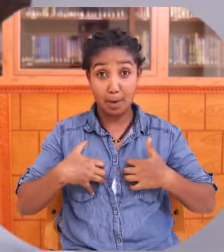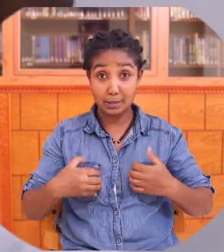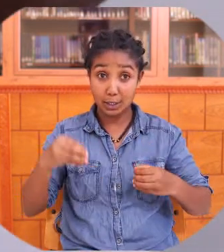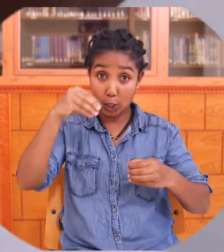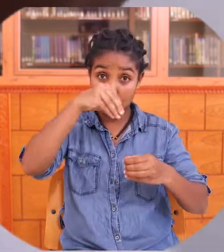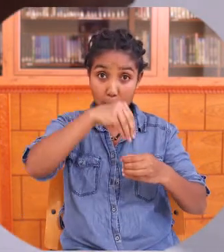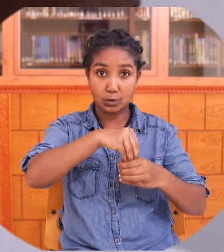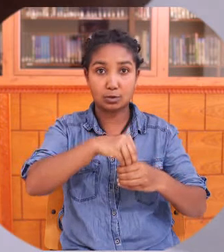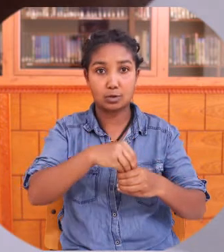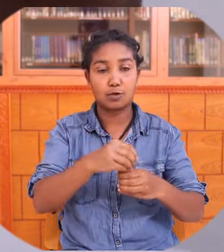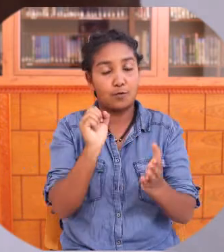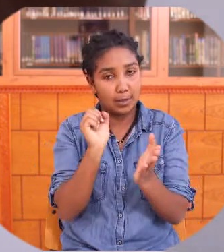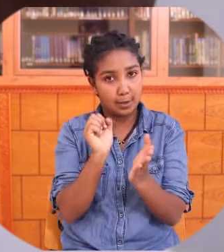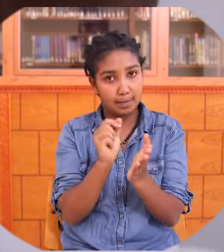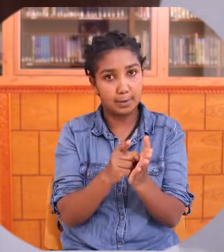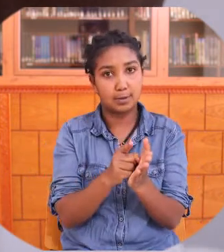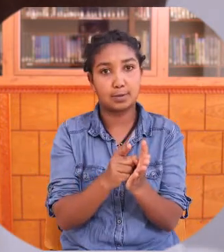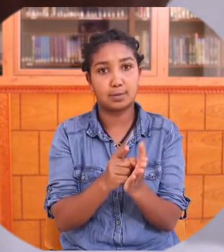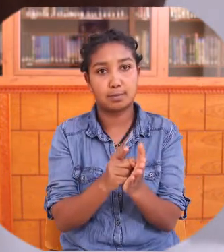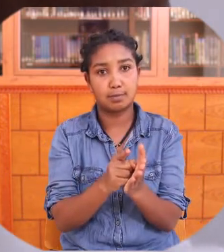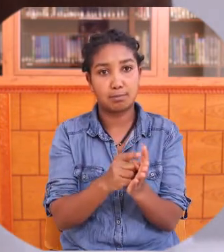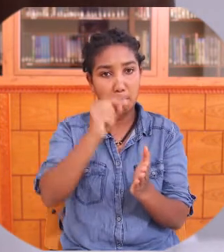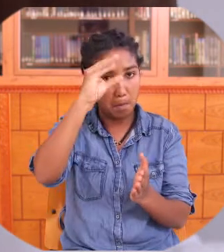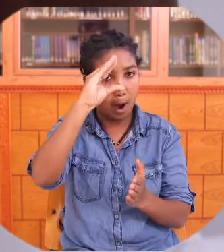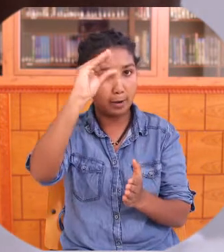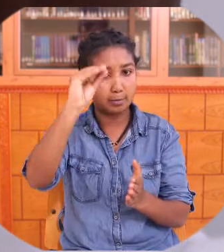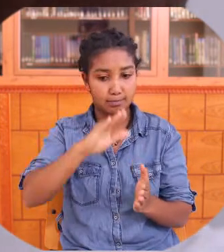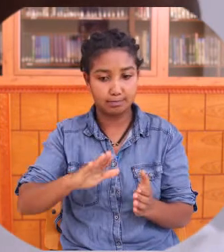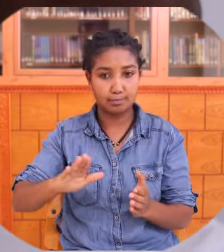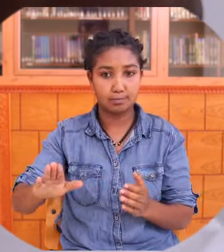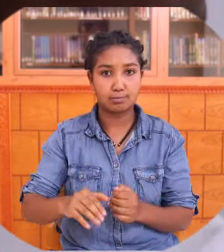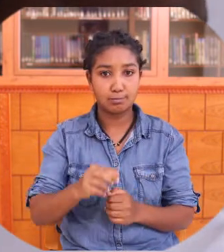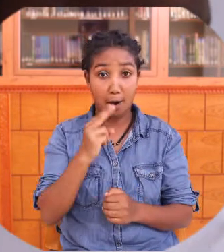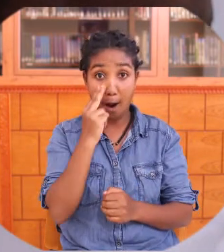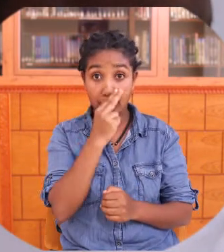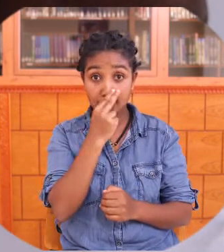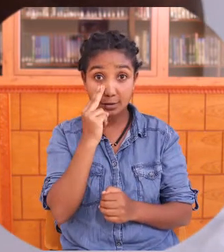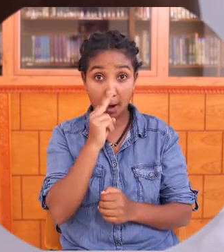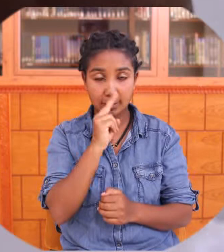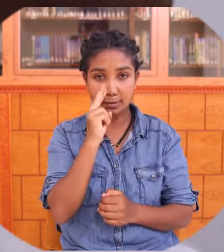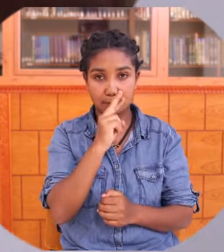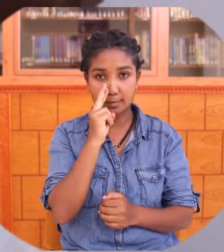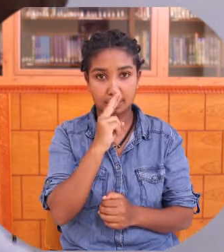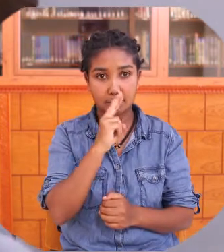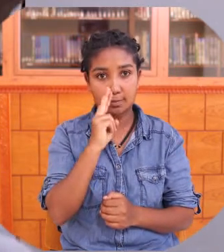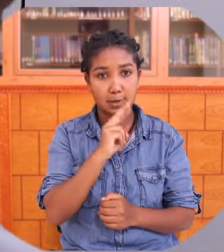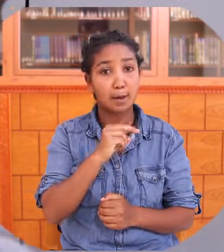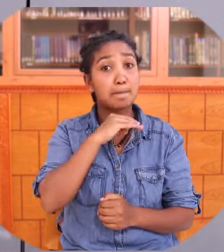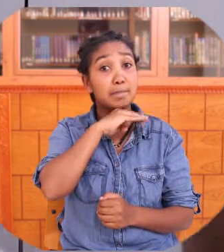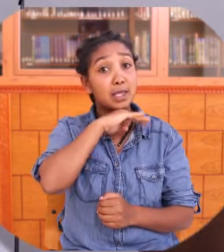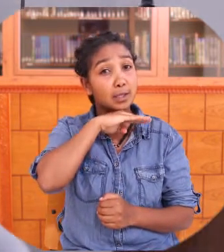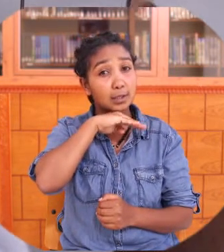include, for example, man, rats, pig,